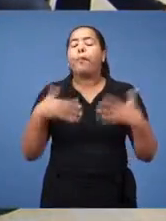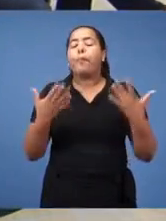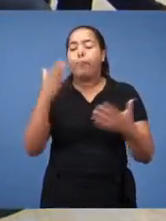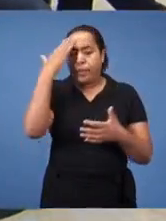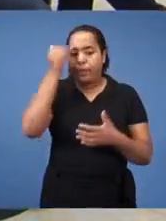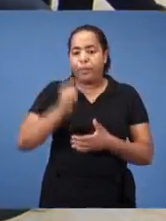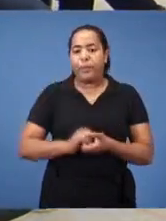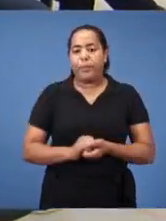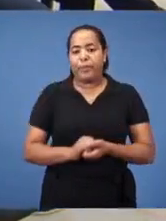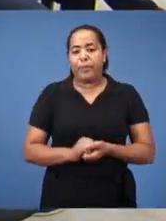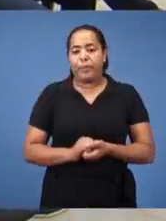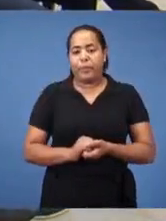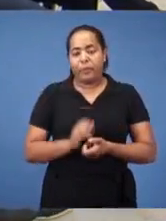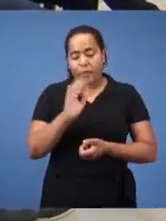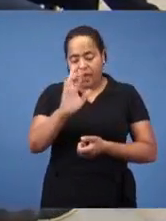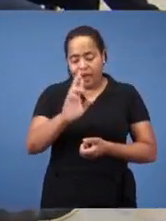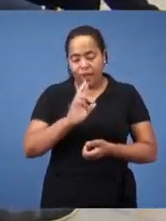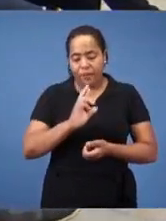Who knows?